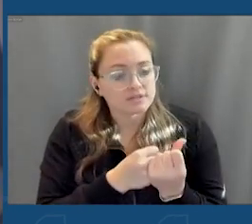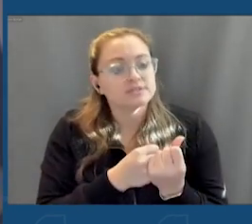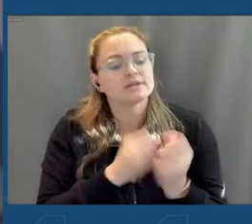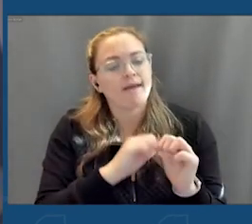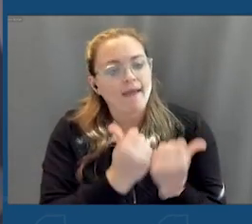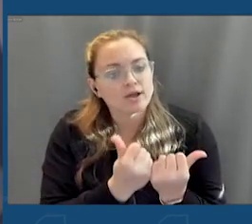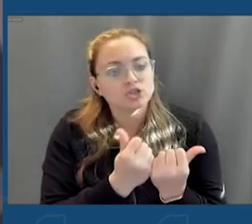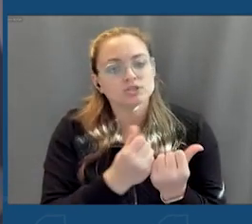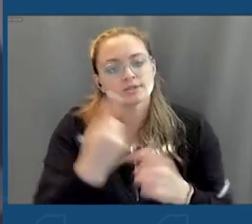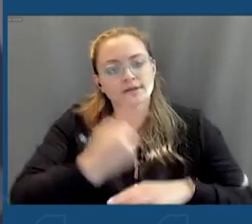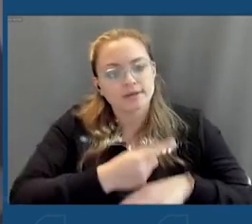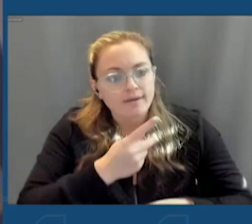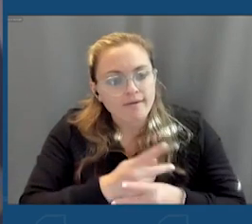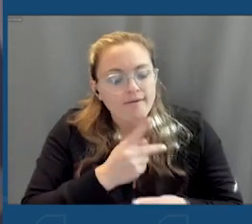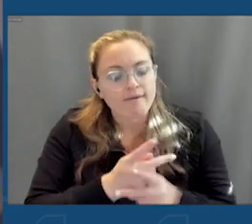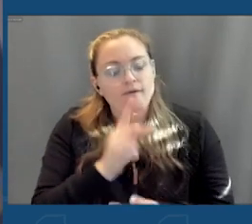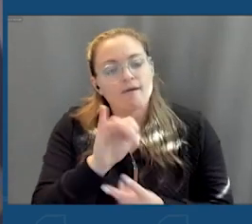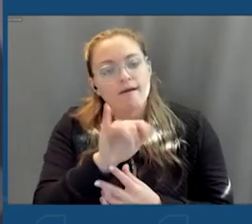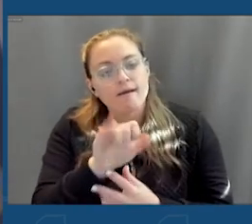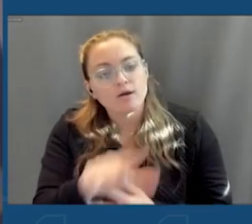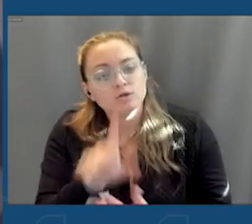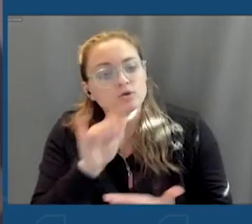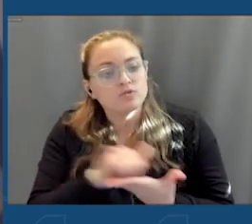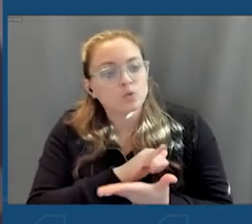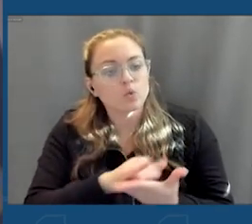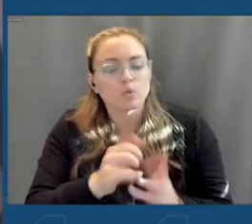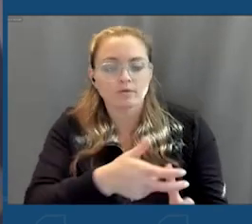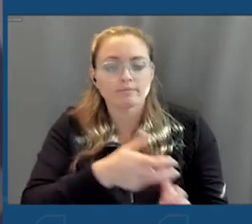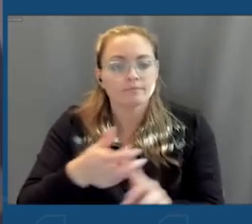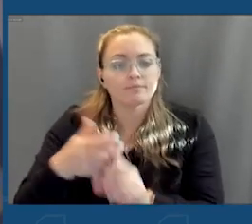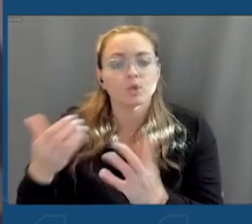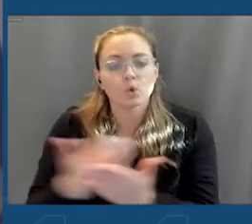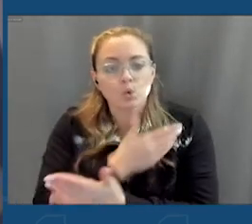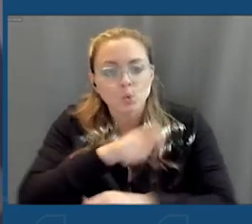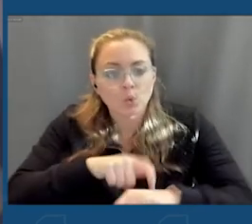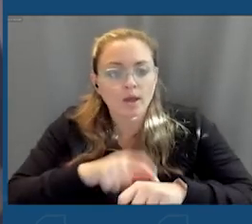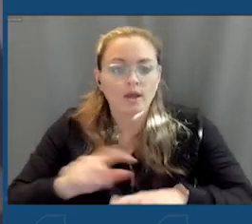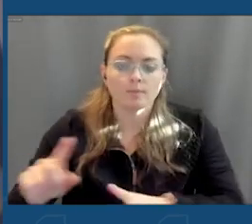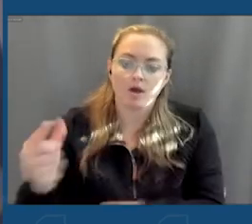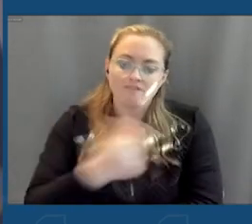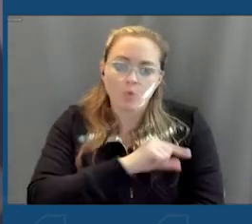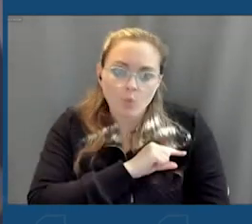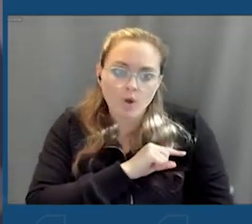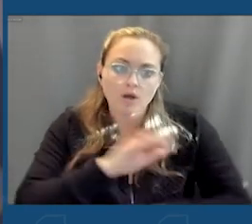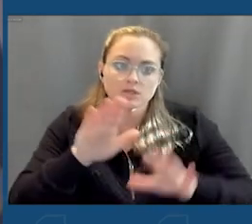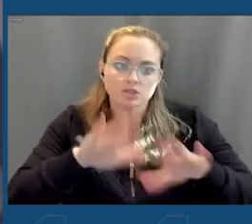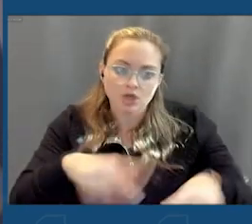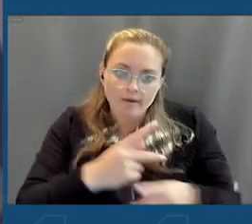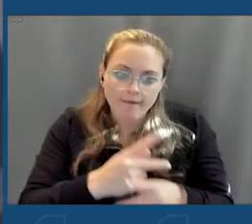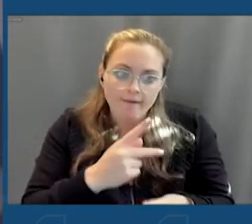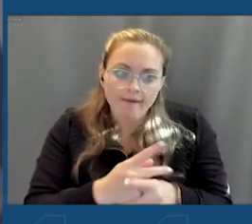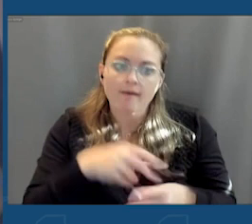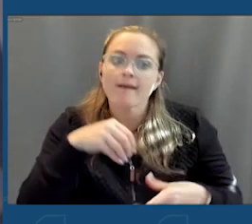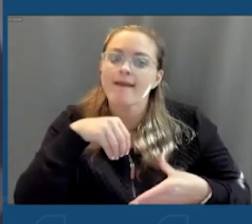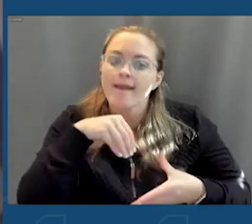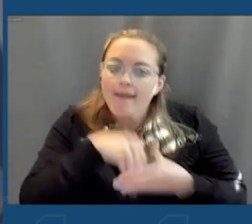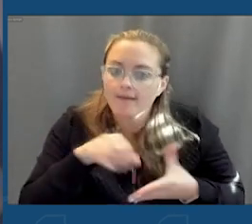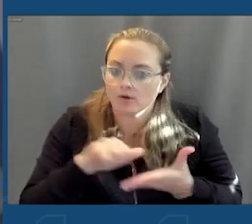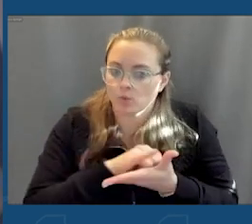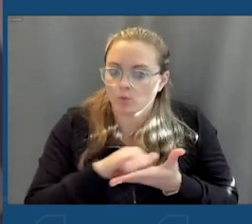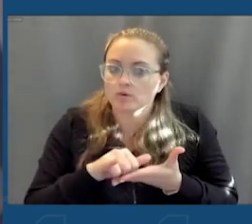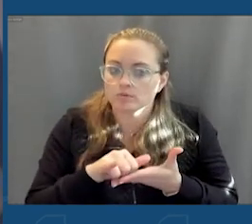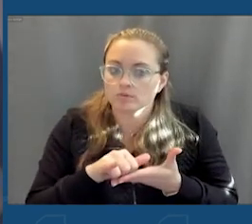the Daycare Council of New York, we will usher in a new era of quality child care in New York.